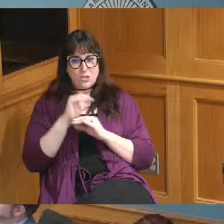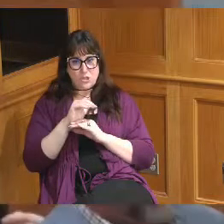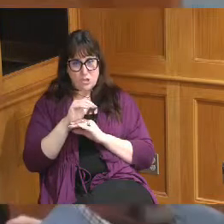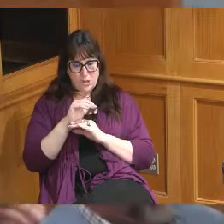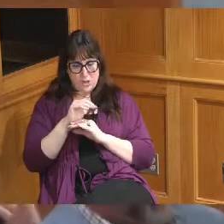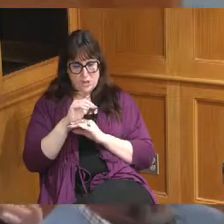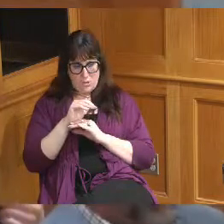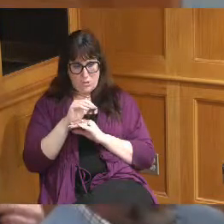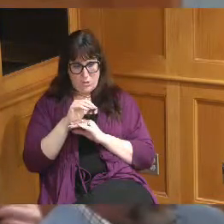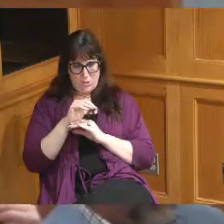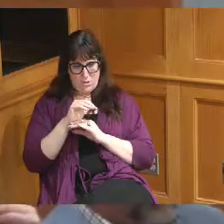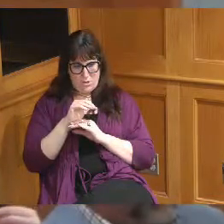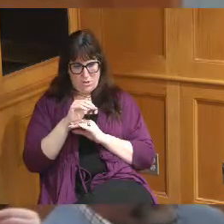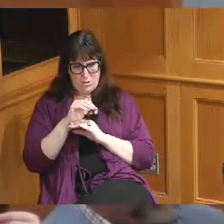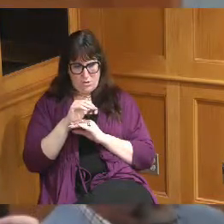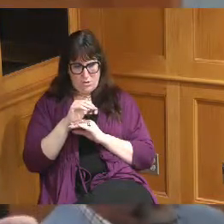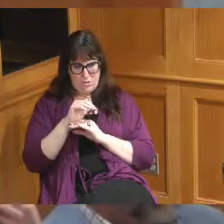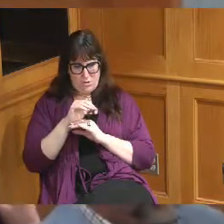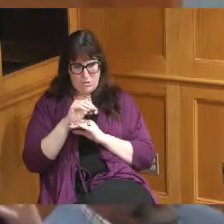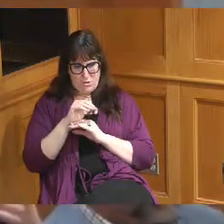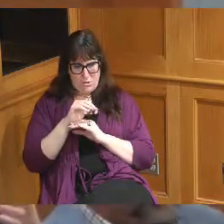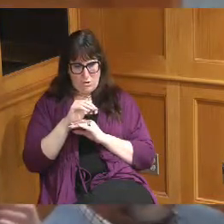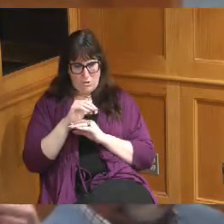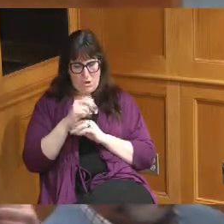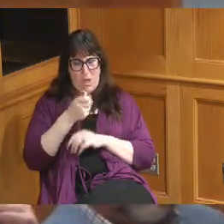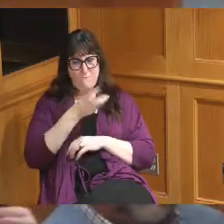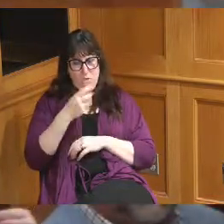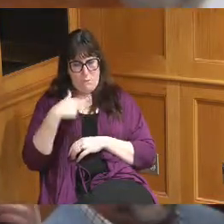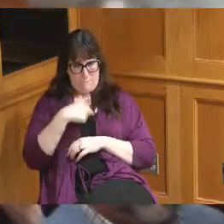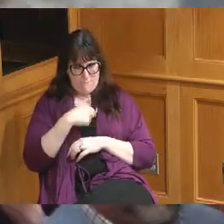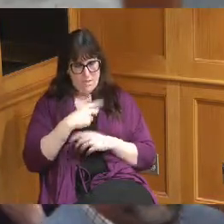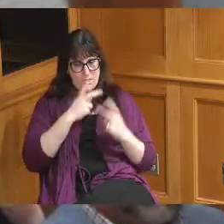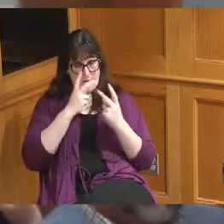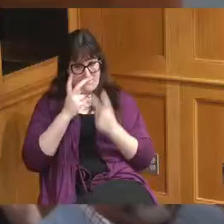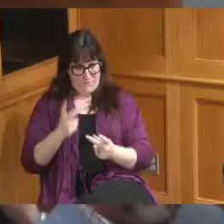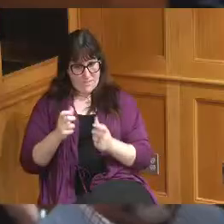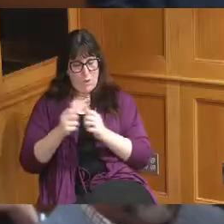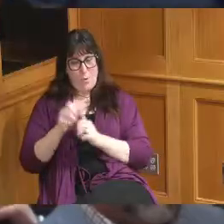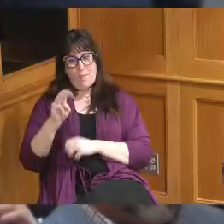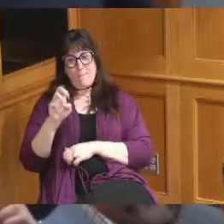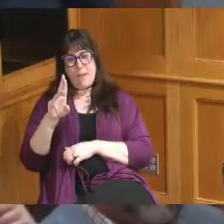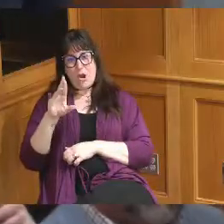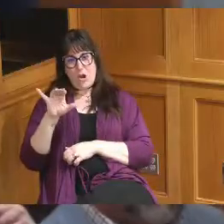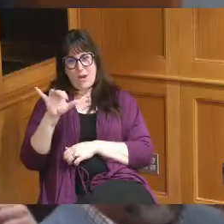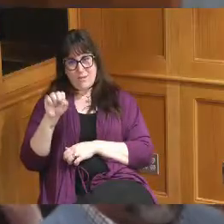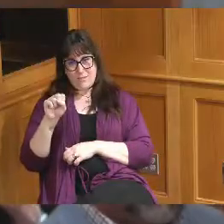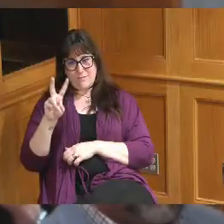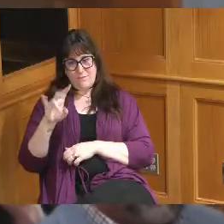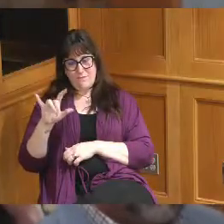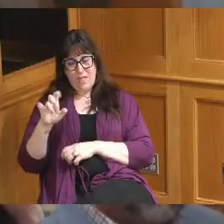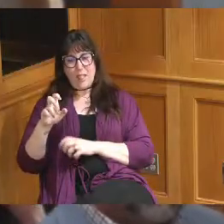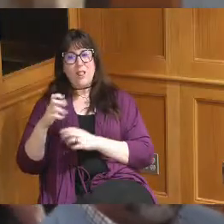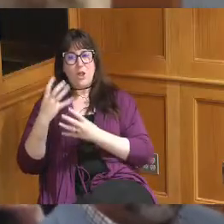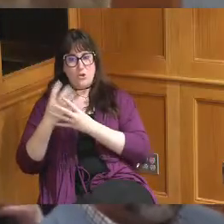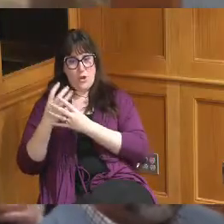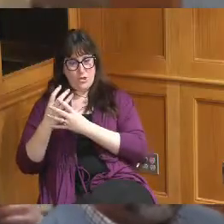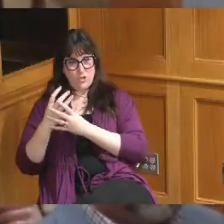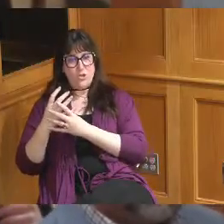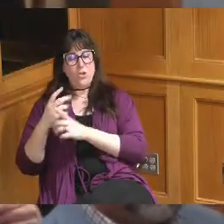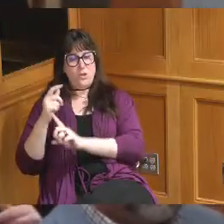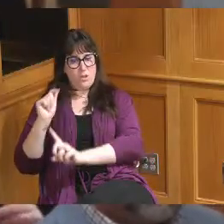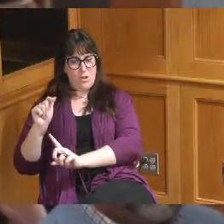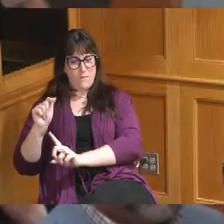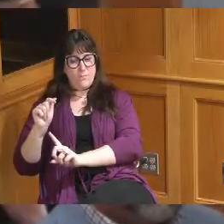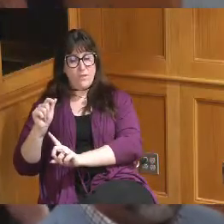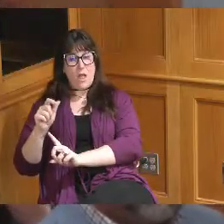Stalin, the building official, to visit with the Marysville Correctional Institute. And they have a program up there which